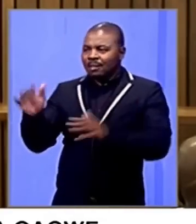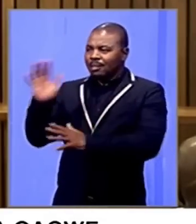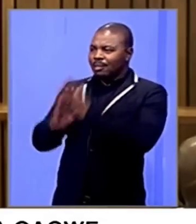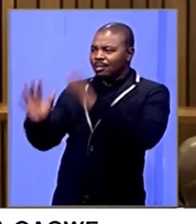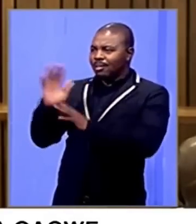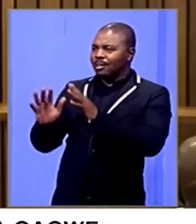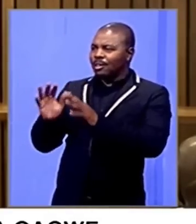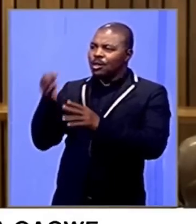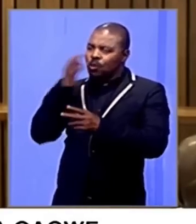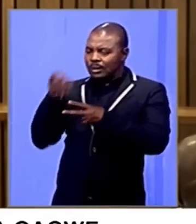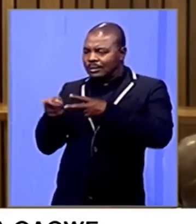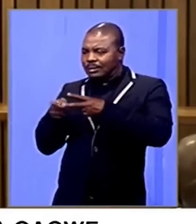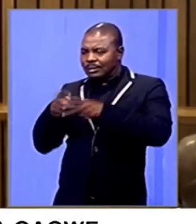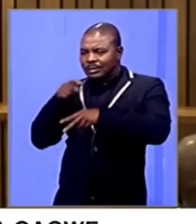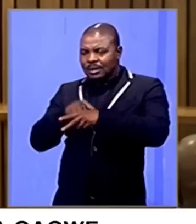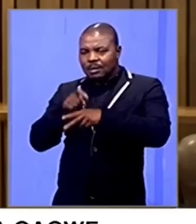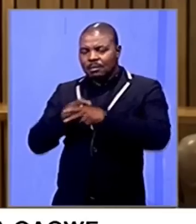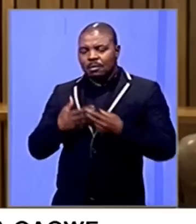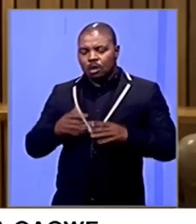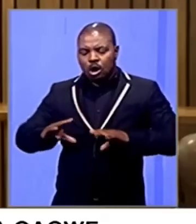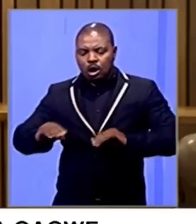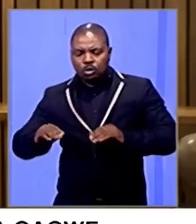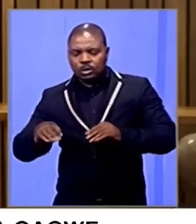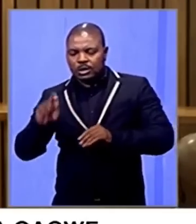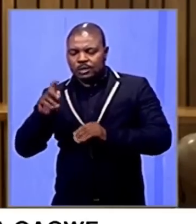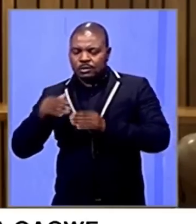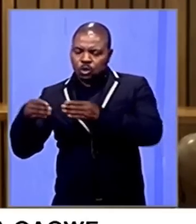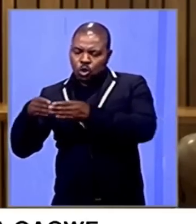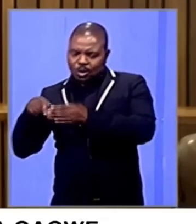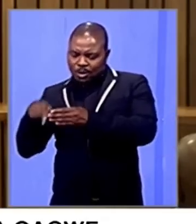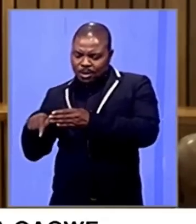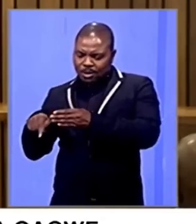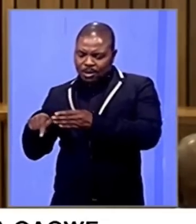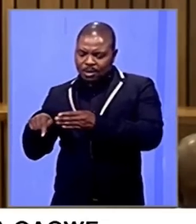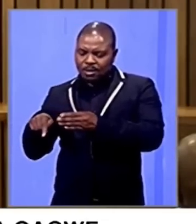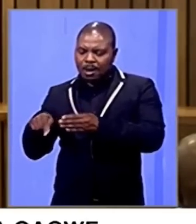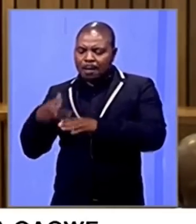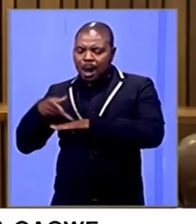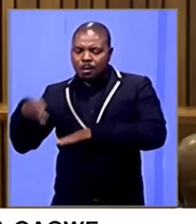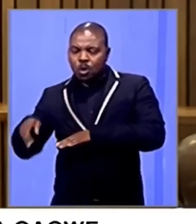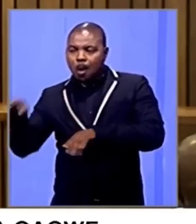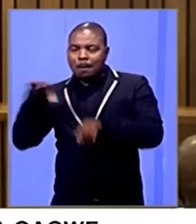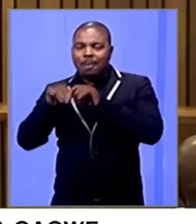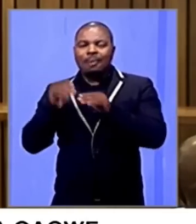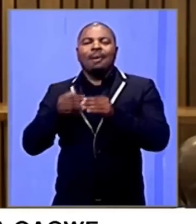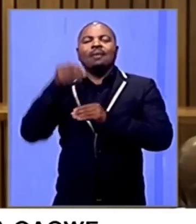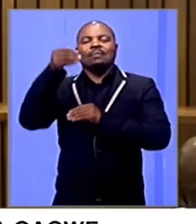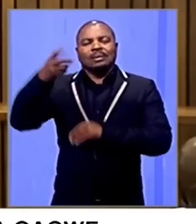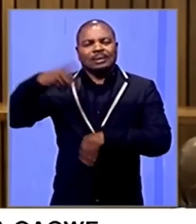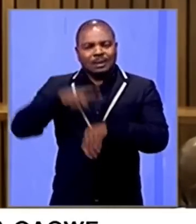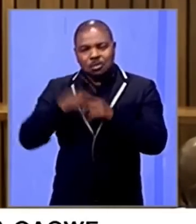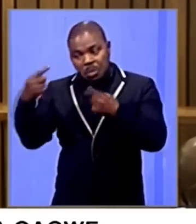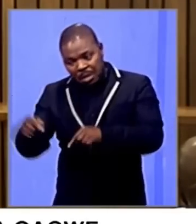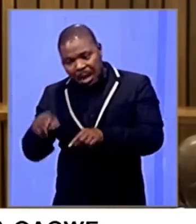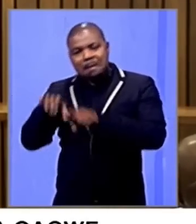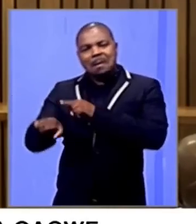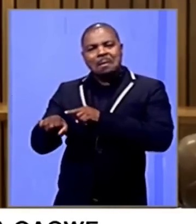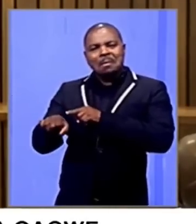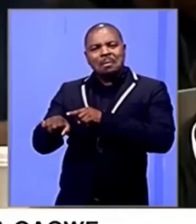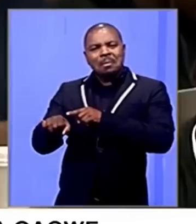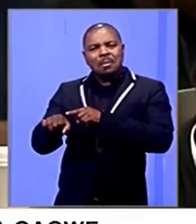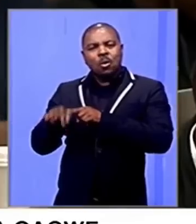only noticed blood at the corner of the couch and TV stand on your second visit to the house upon returning